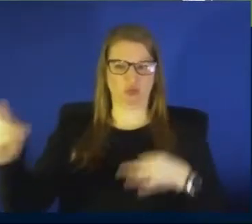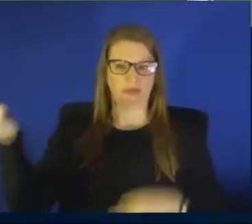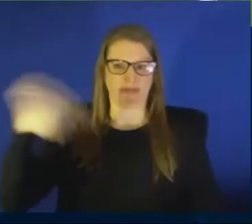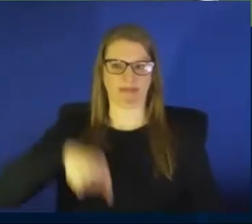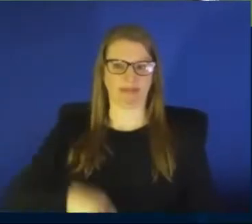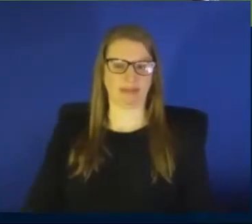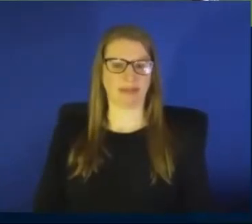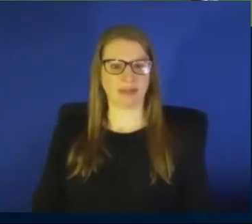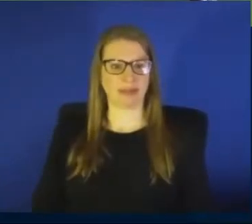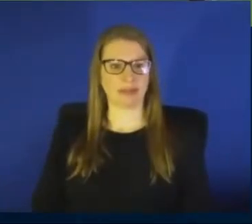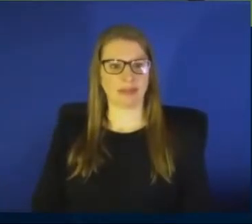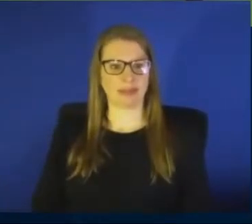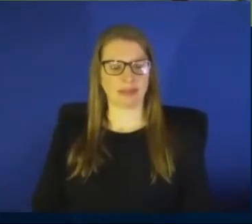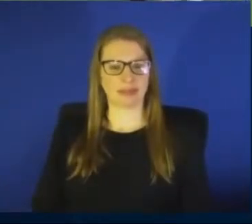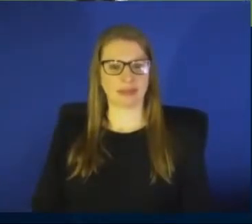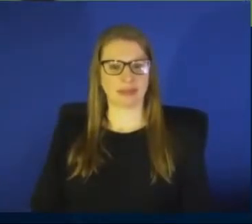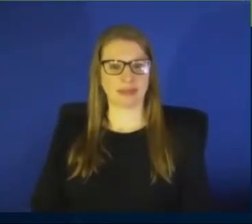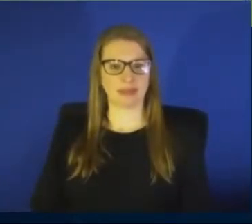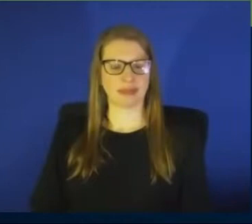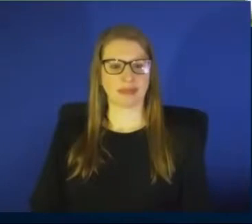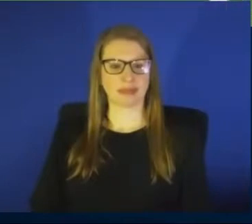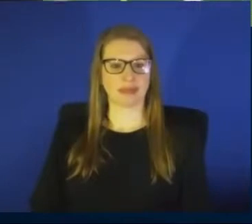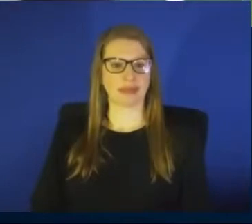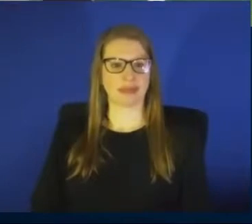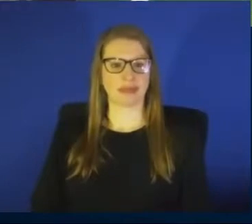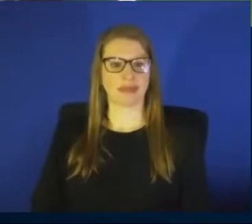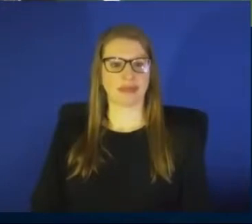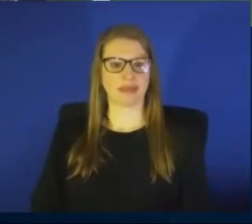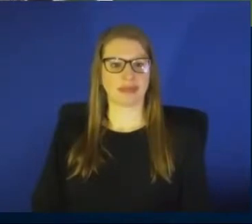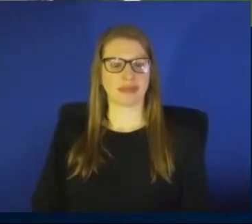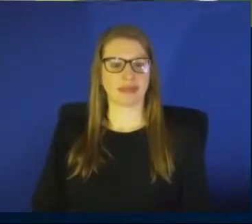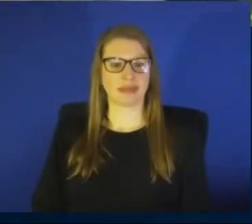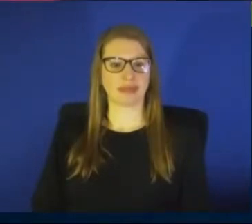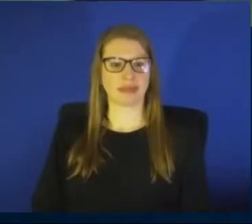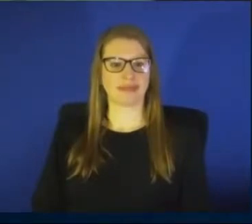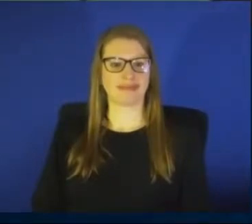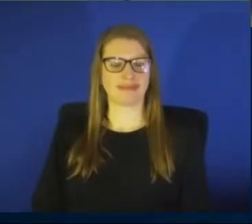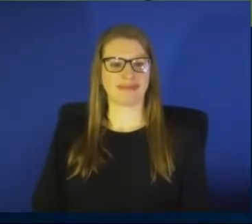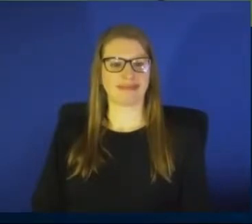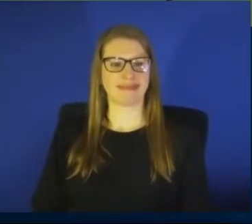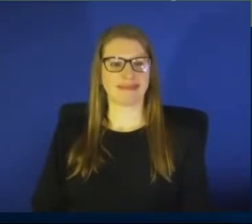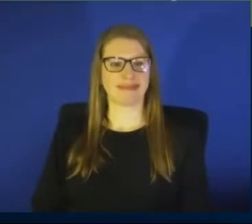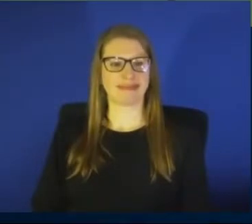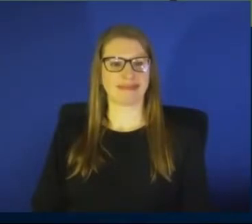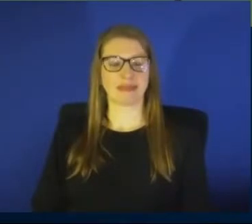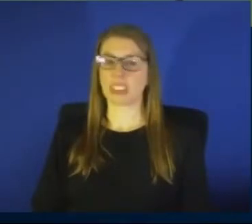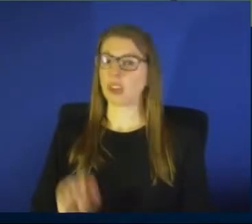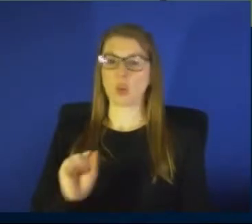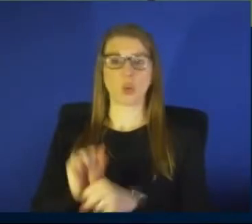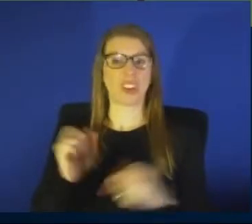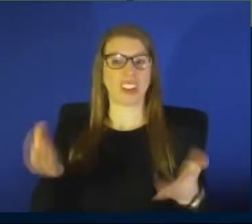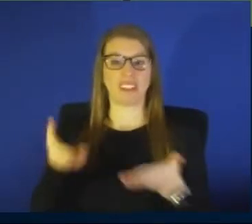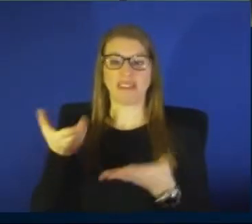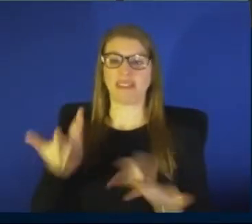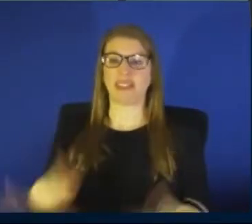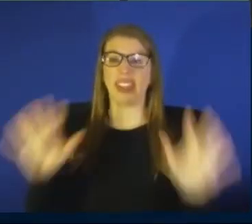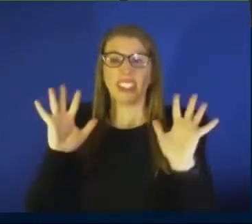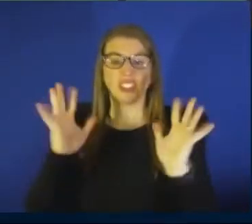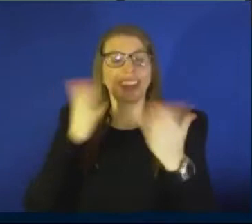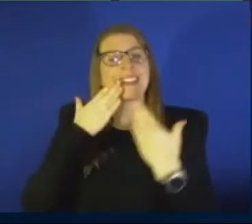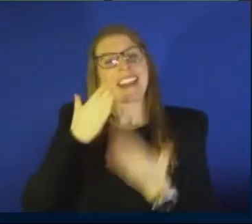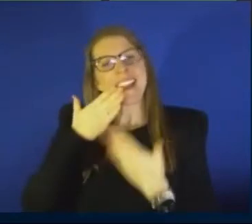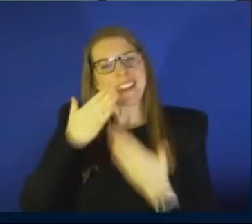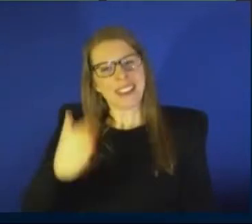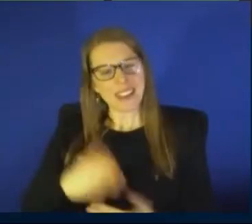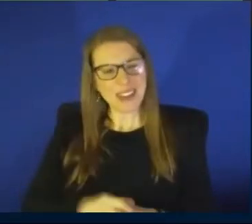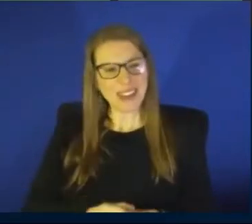Great strike. Is it good? All right. My work is done here, guys. Thank you so much for this. This has been